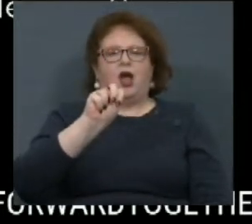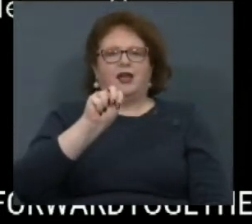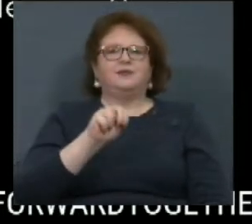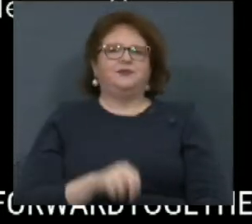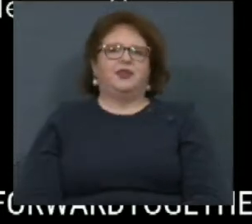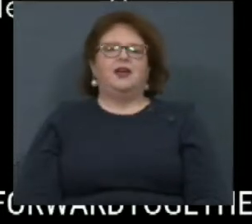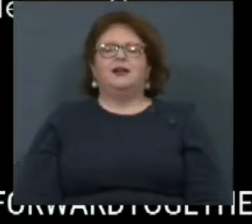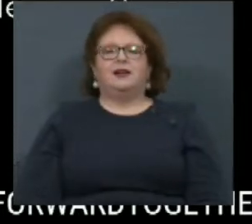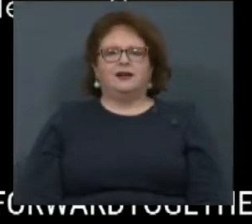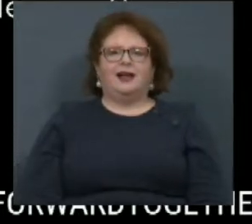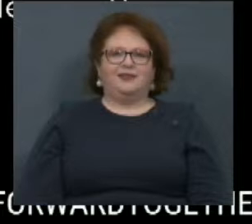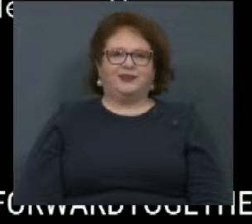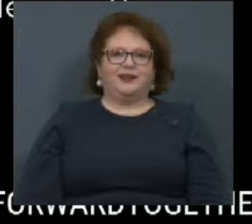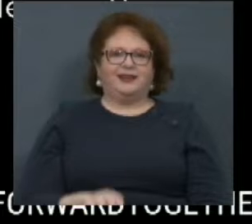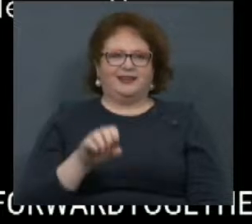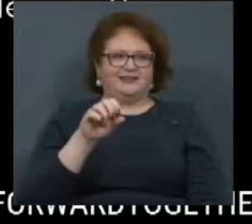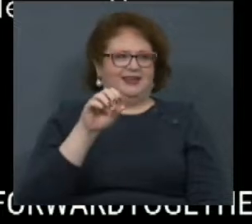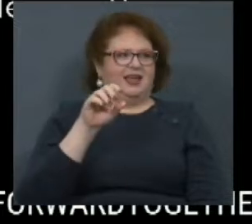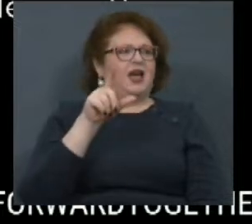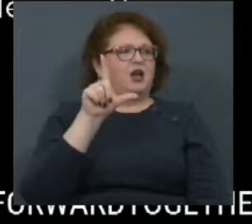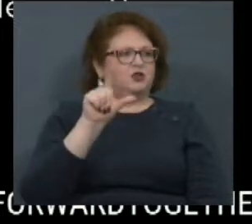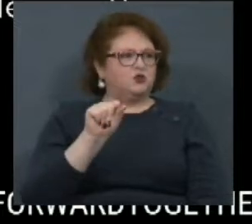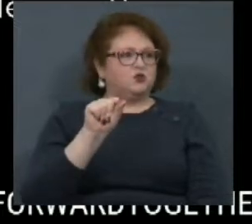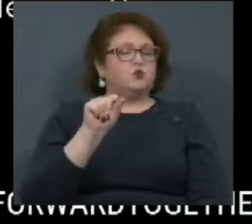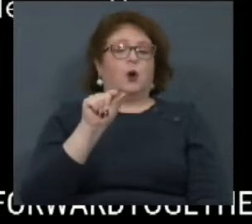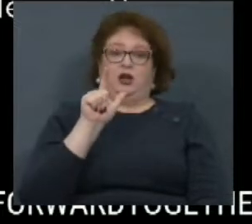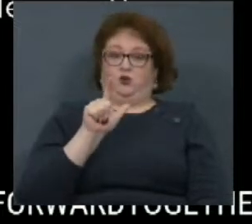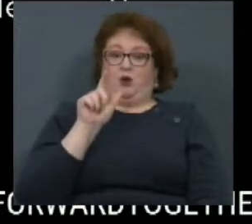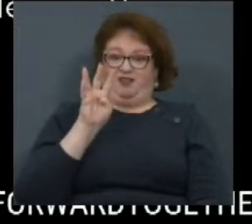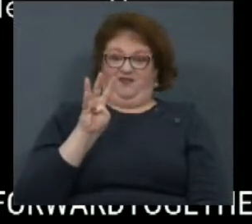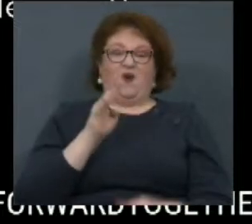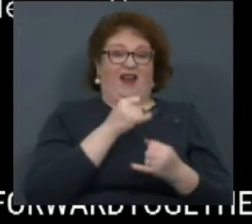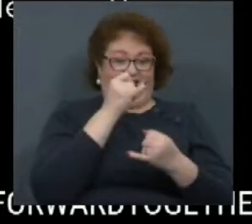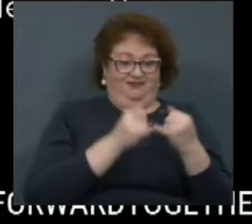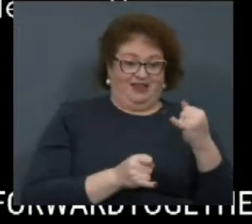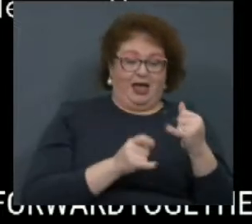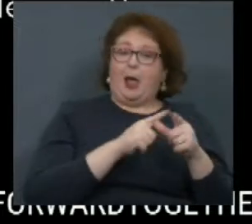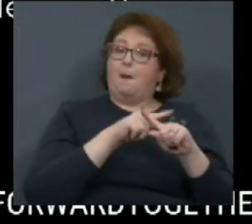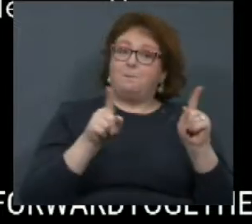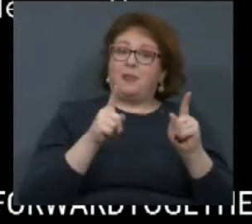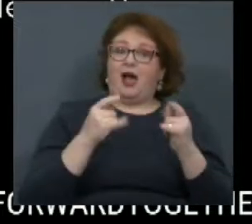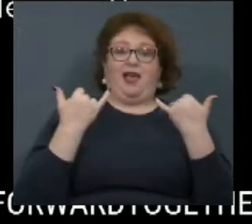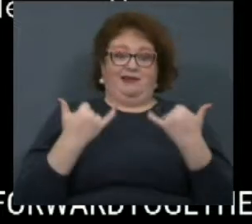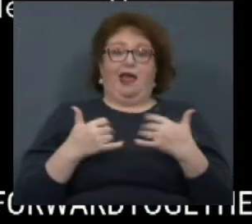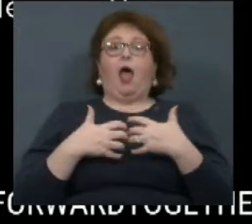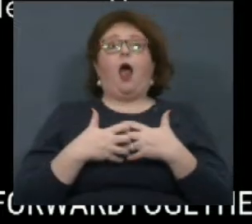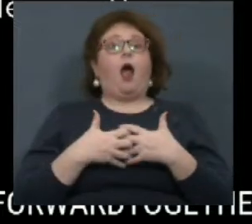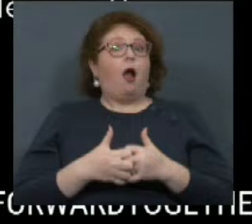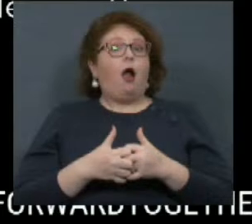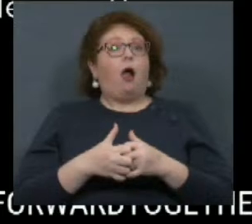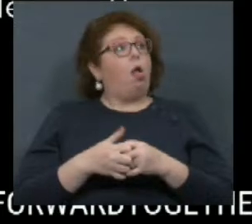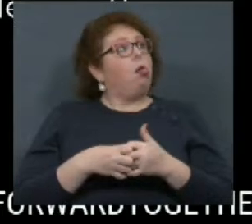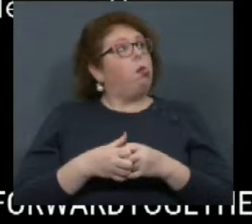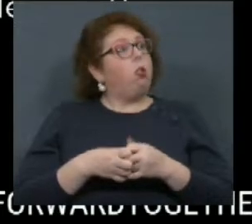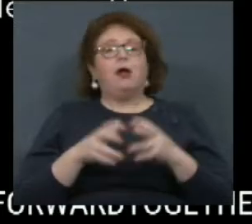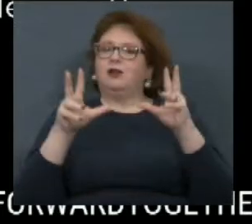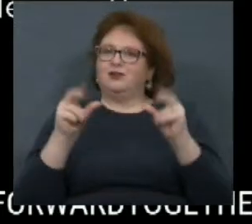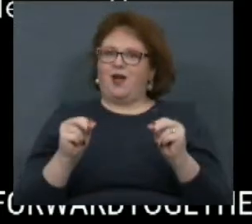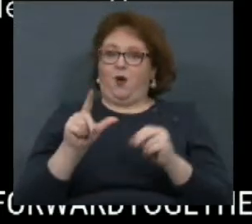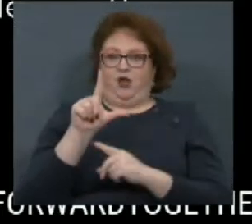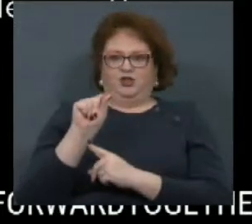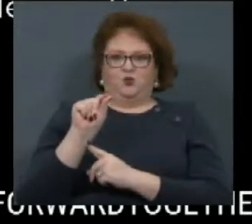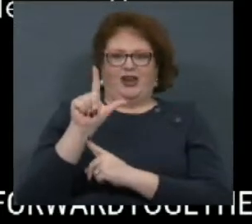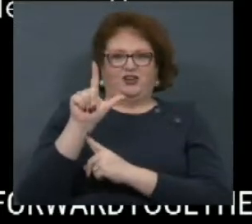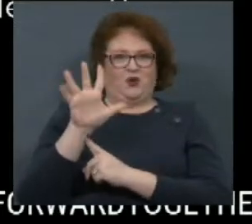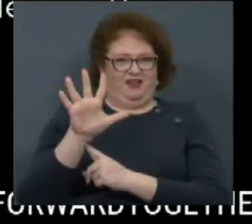So it was a busy 2024, but we're not sitting around in 2025. We have a lot on our table. So you